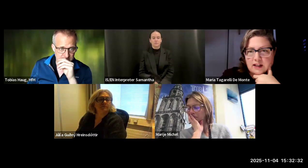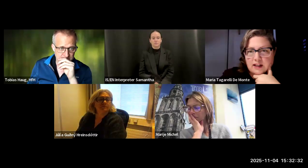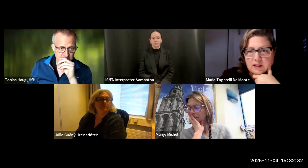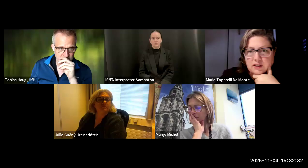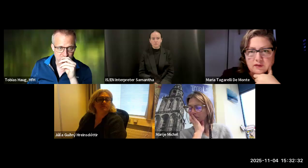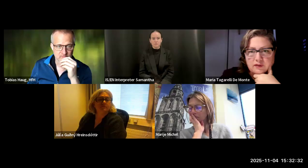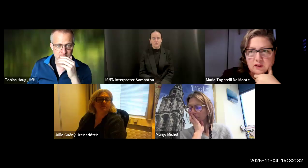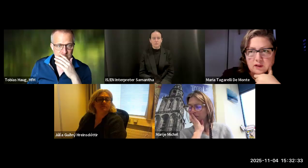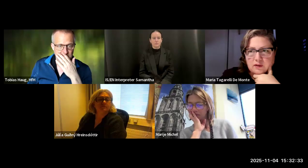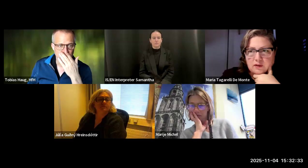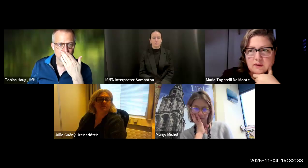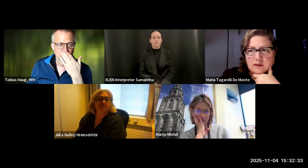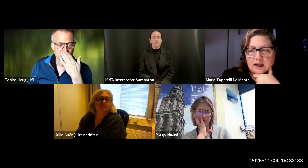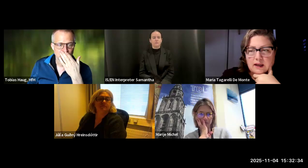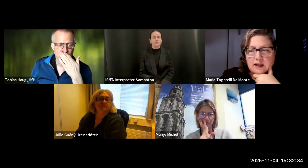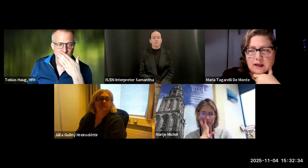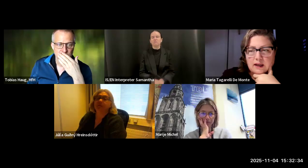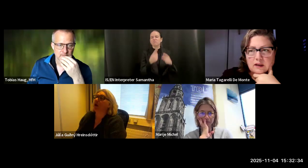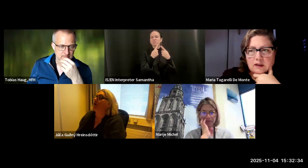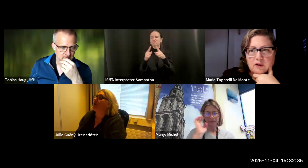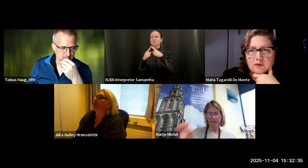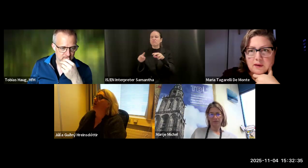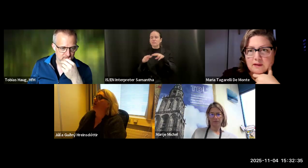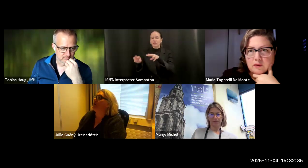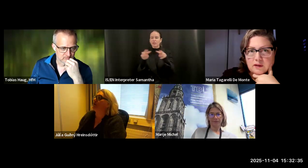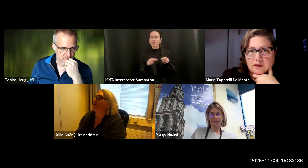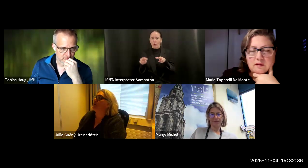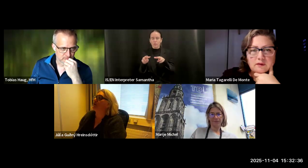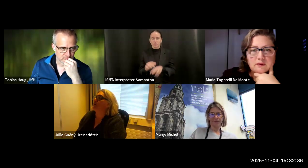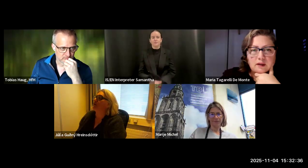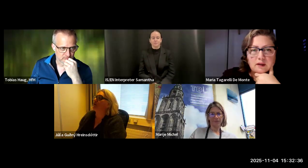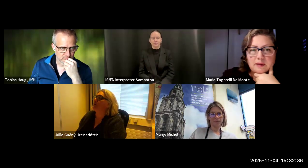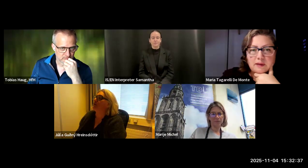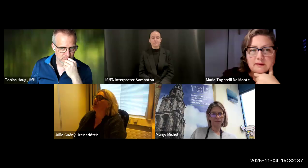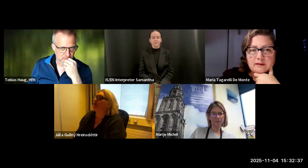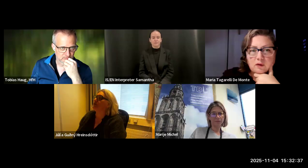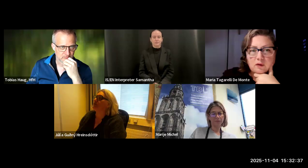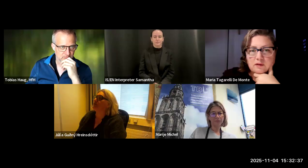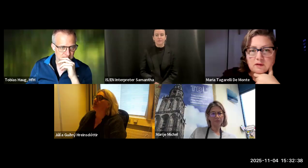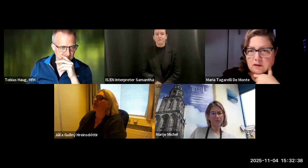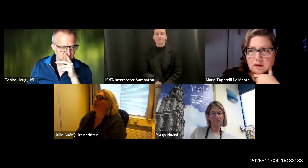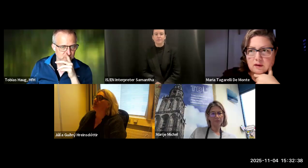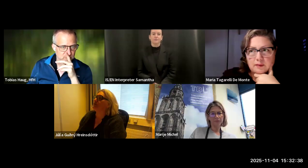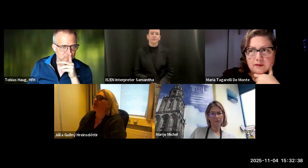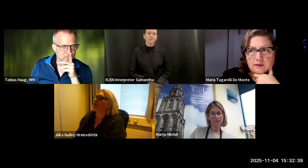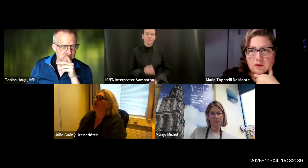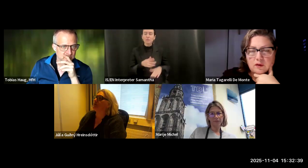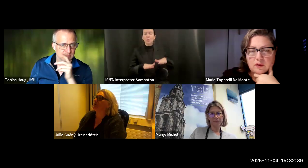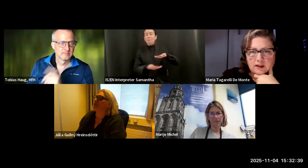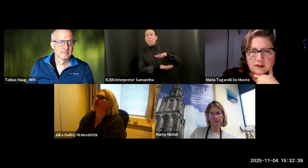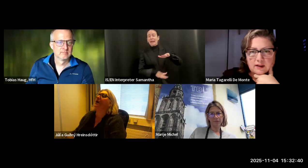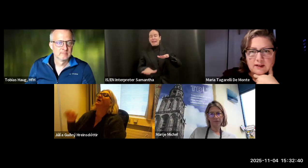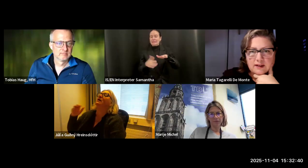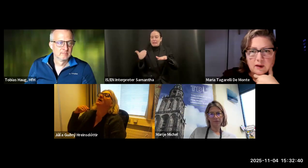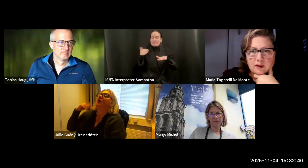This is a collection of videos that I normally prepare for my students of the basic course of level, the basic